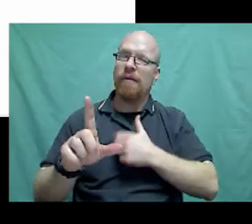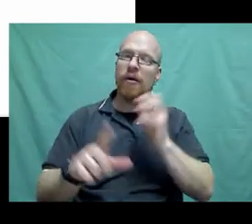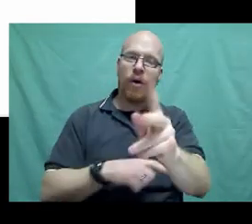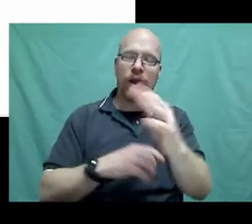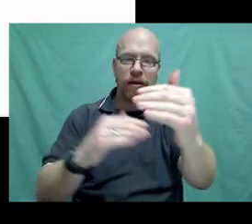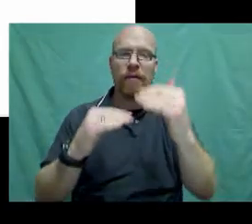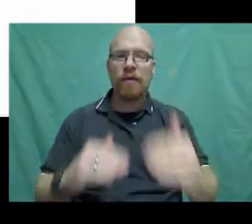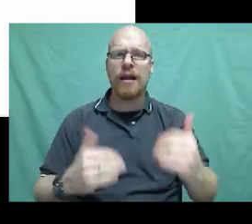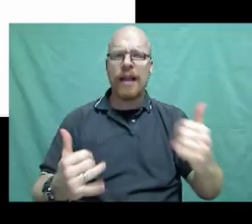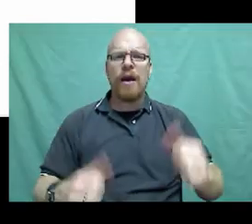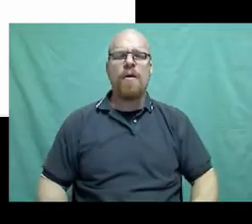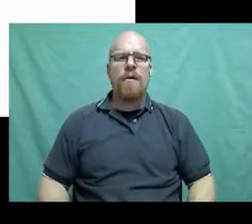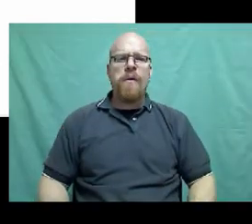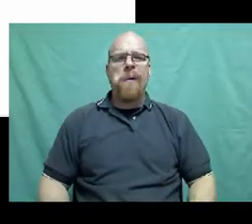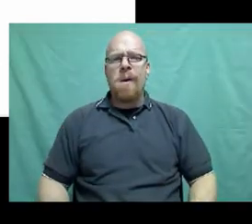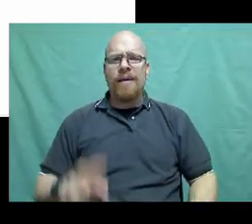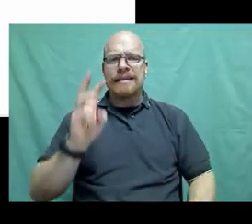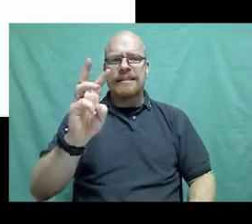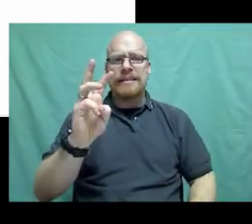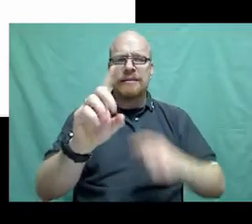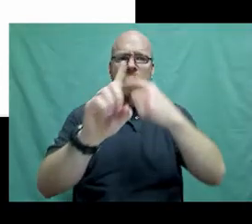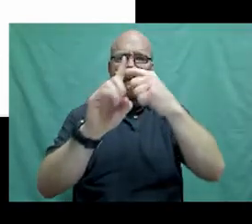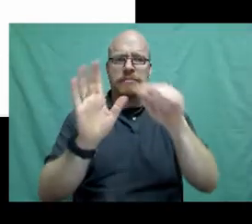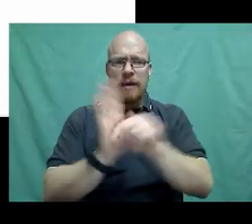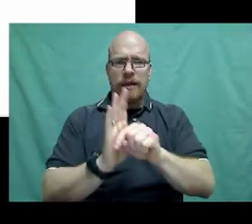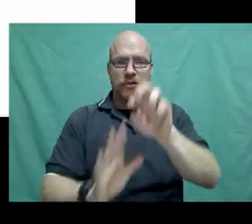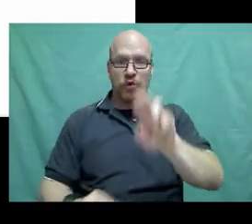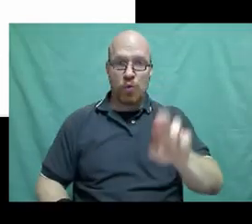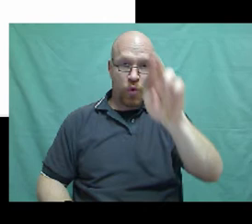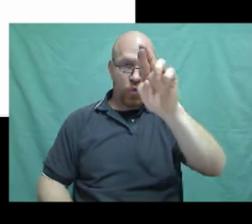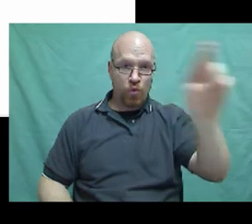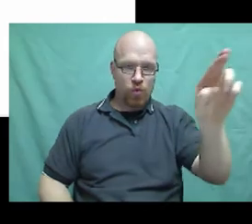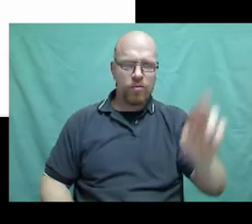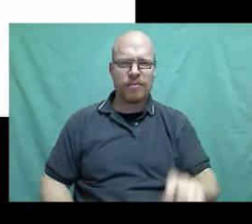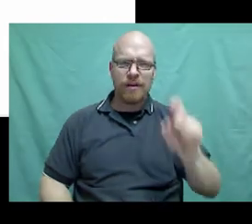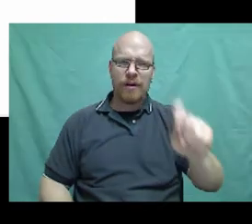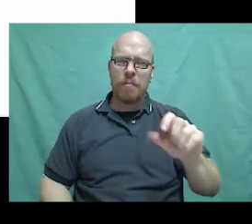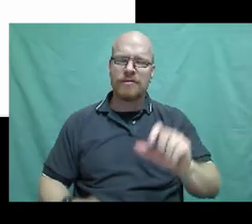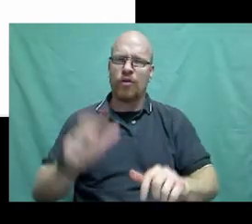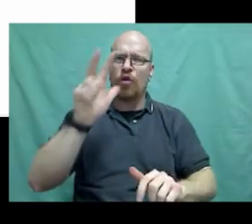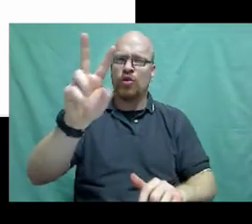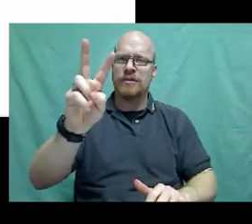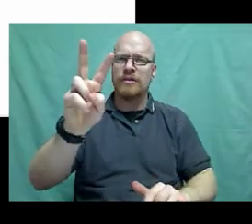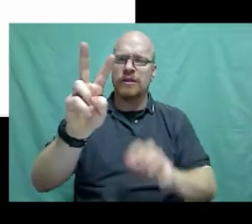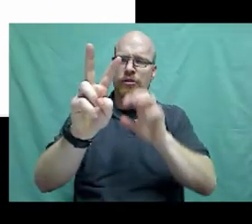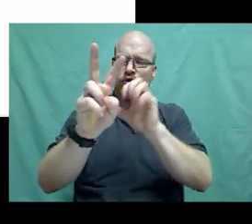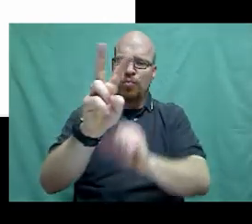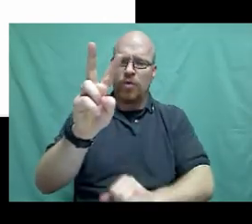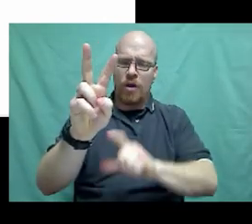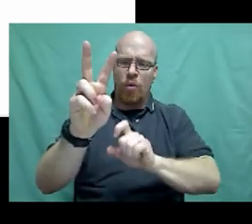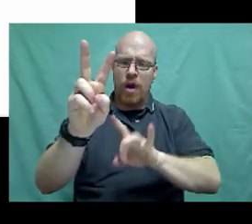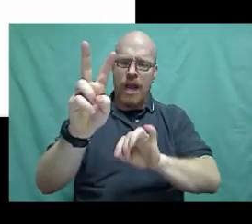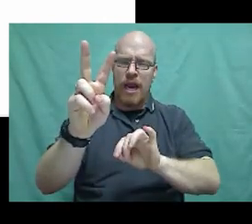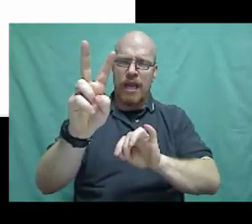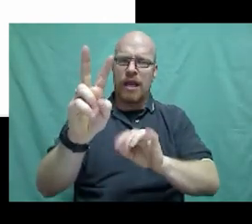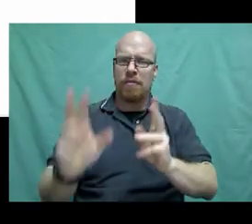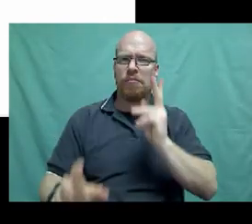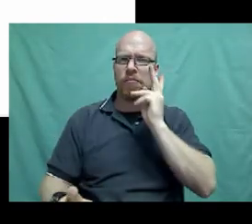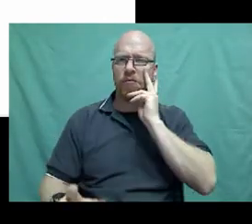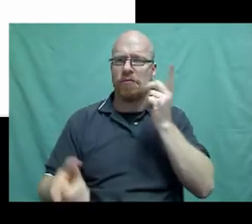to check it by hand. Anyway, so moving on. We have positive 6 times